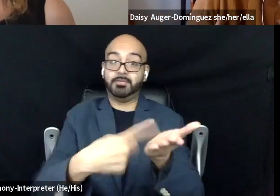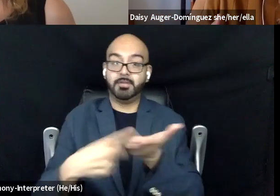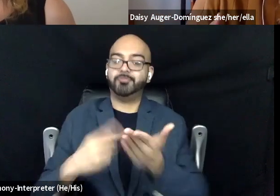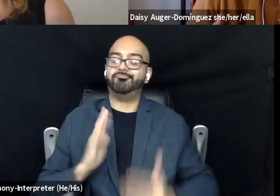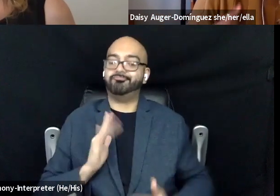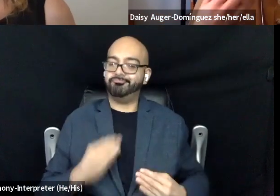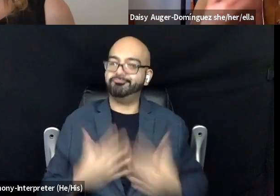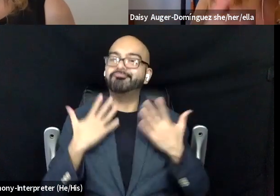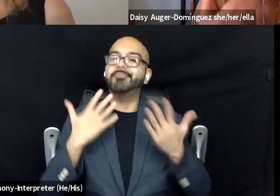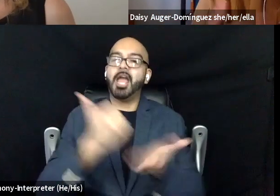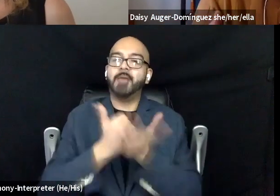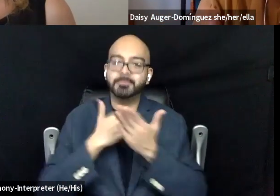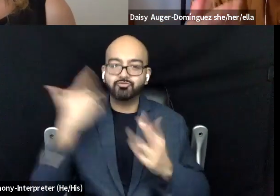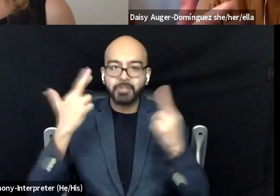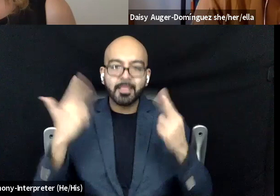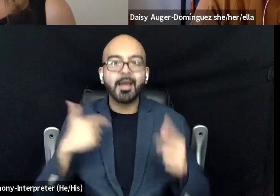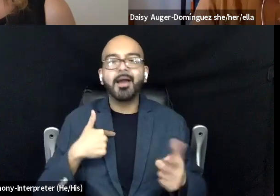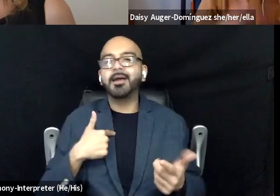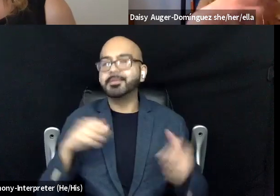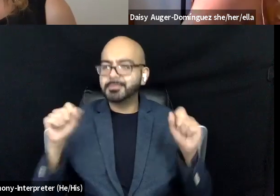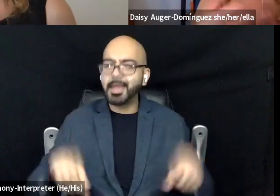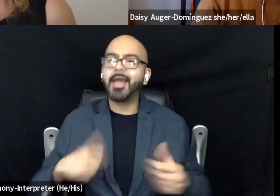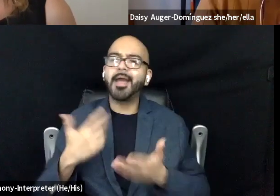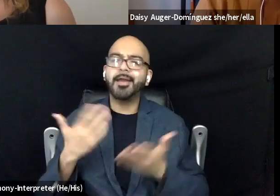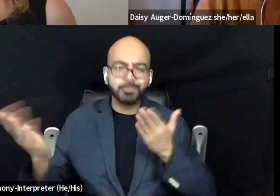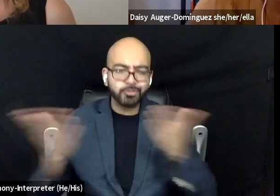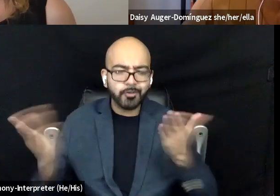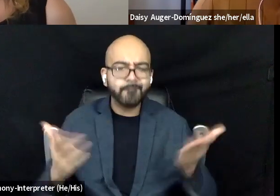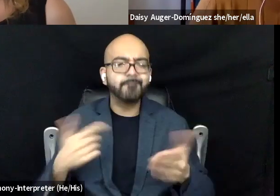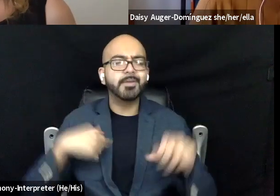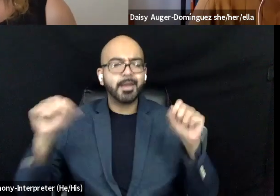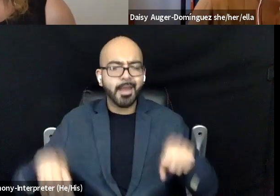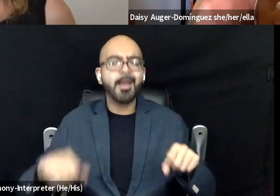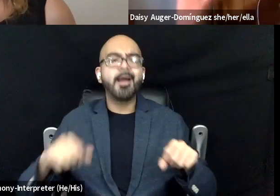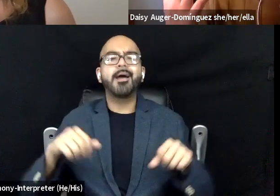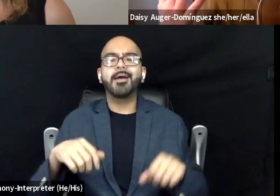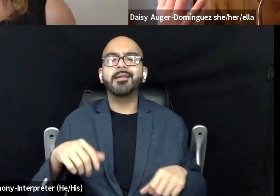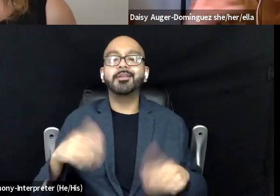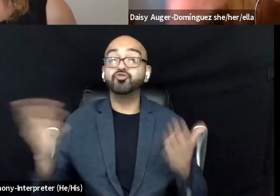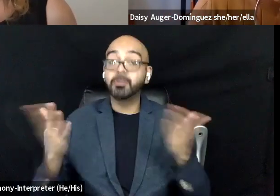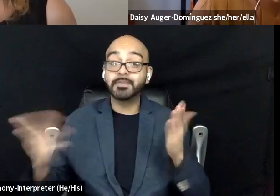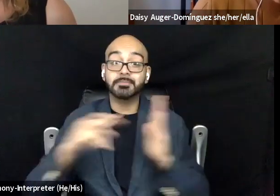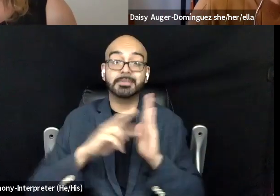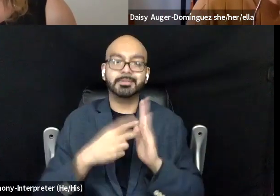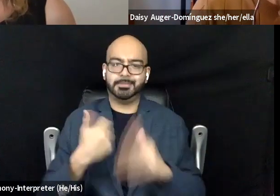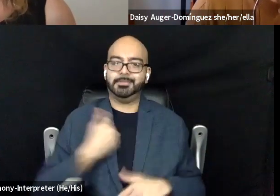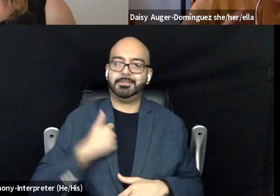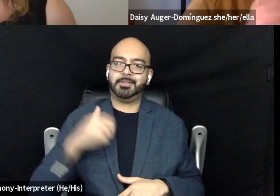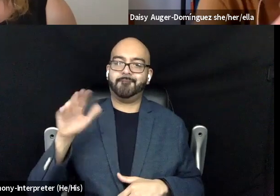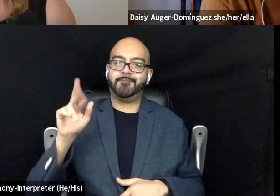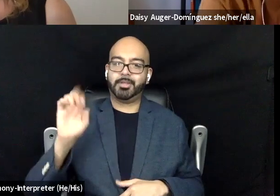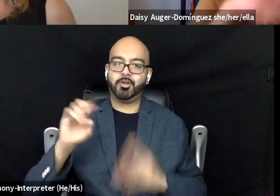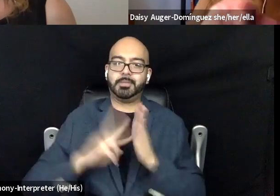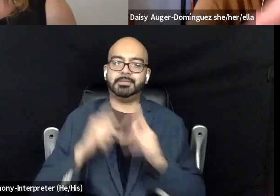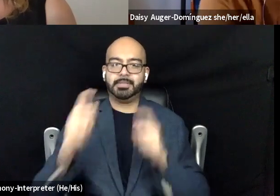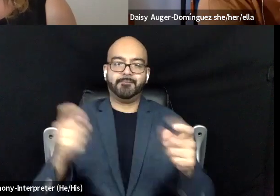that for many of us, service is self-care. It's giving to others. I have a lot of inspirations, but I'll say right now,